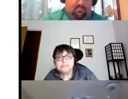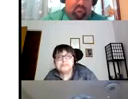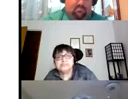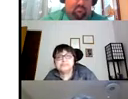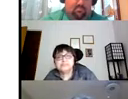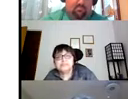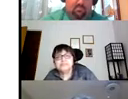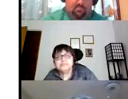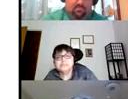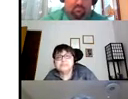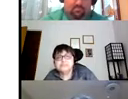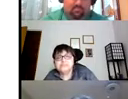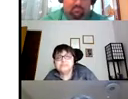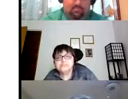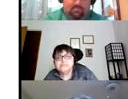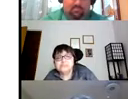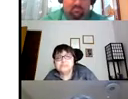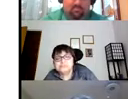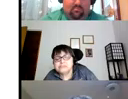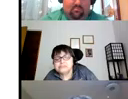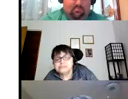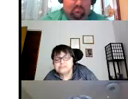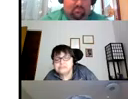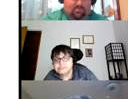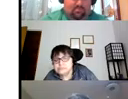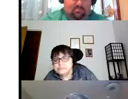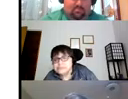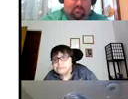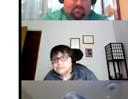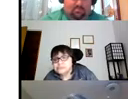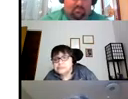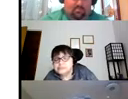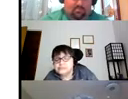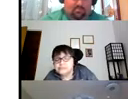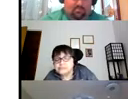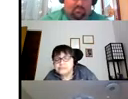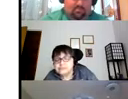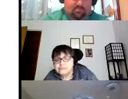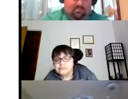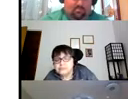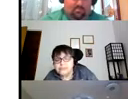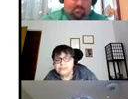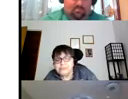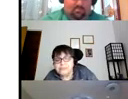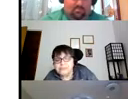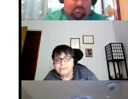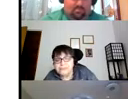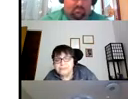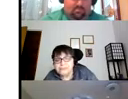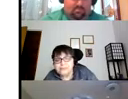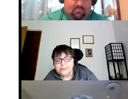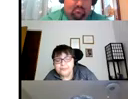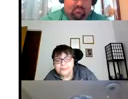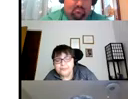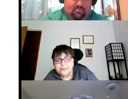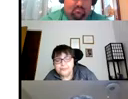birth, and to bring gifts. But if we look at really what Epiphany means,